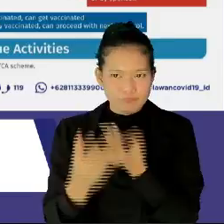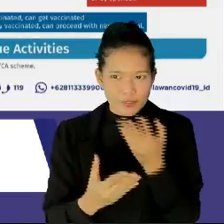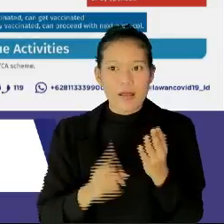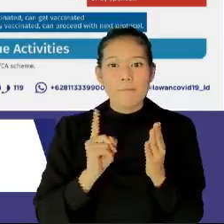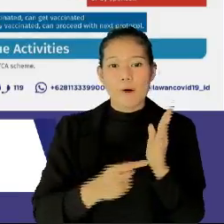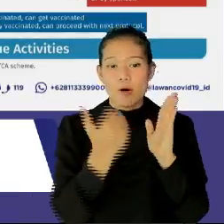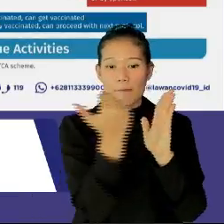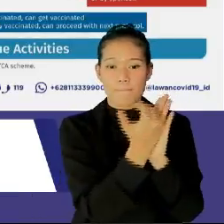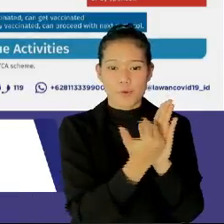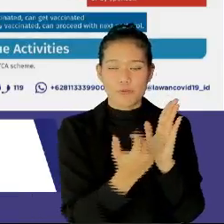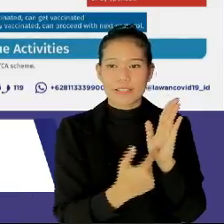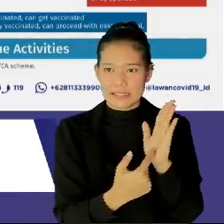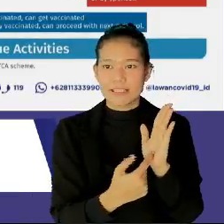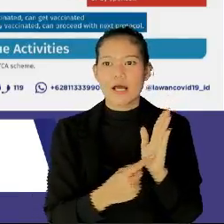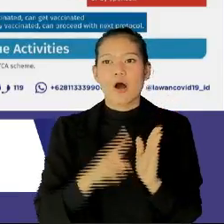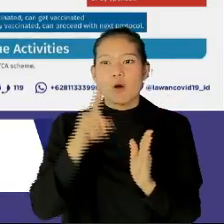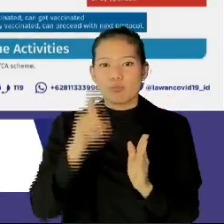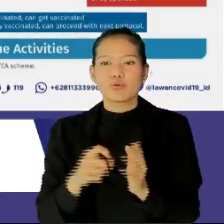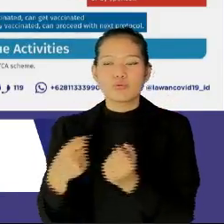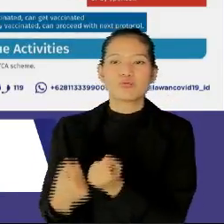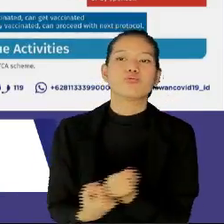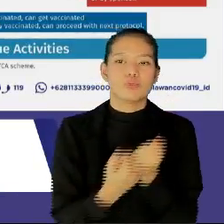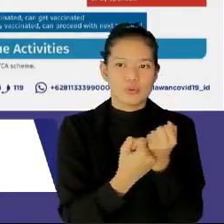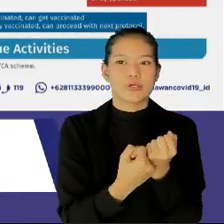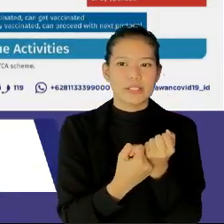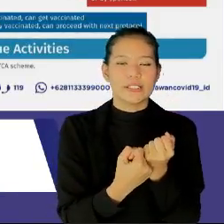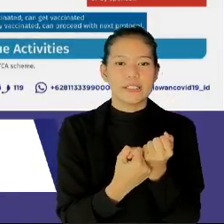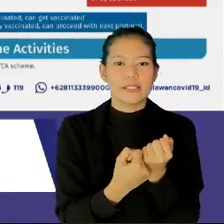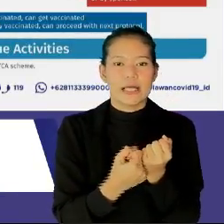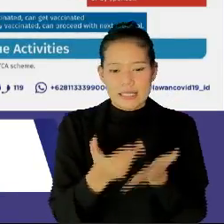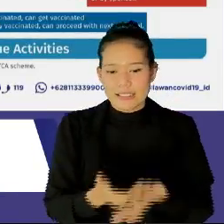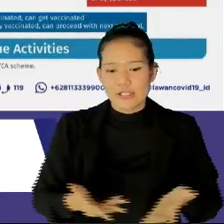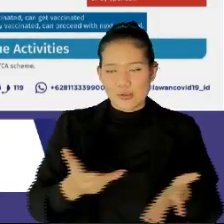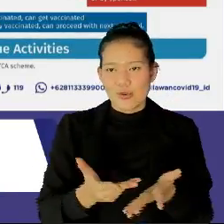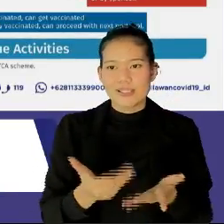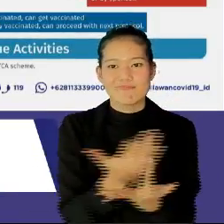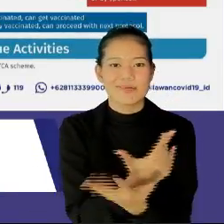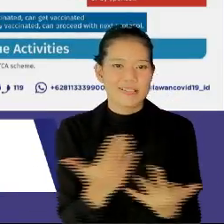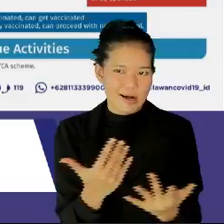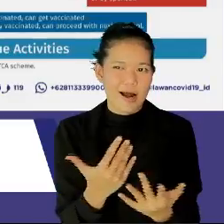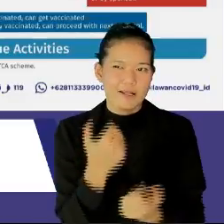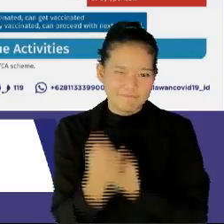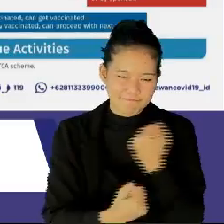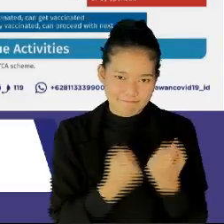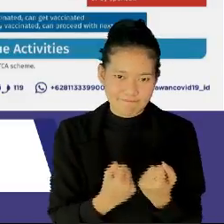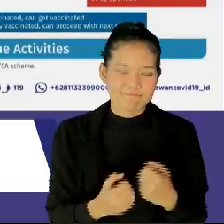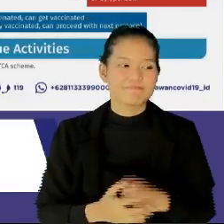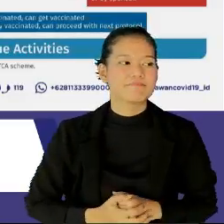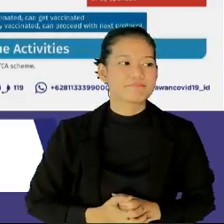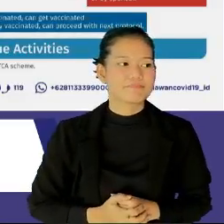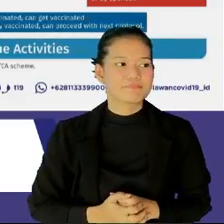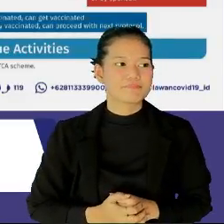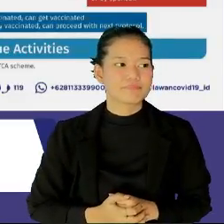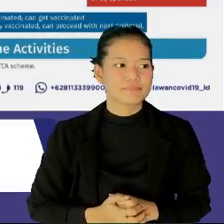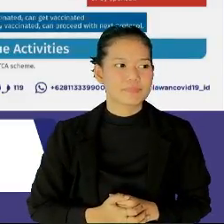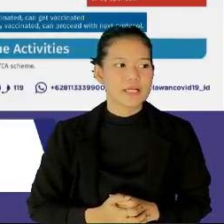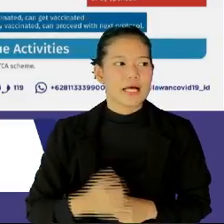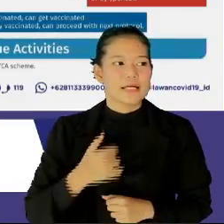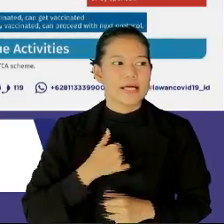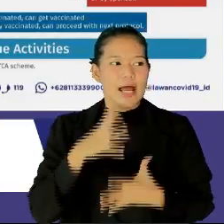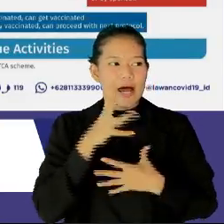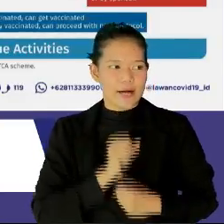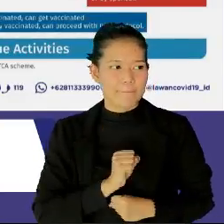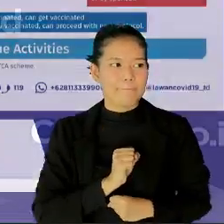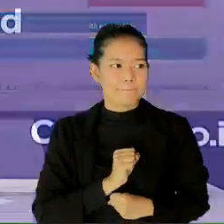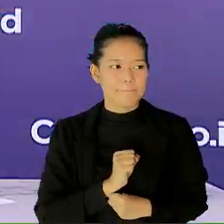policies design must be supported with the adequate implementations for it to result in a positive impact. I expect